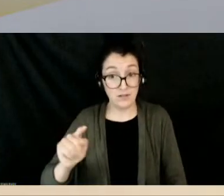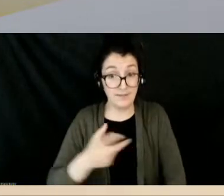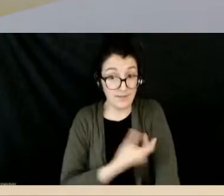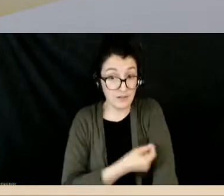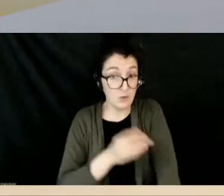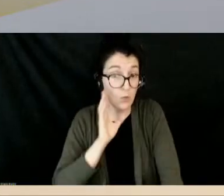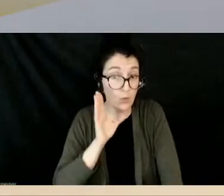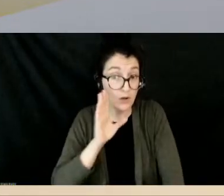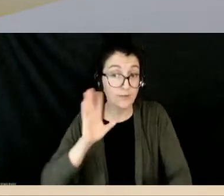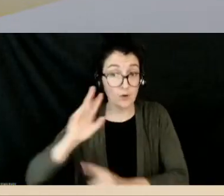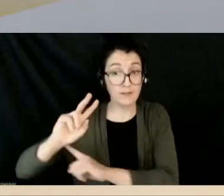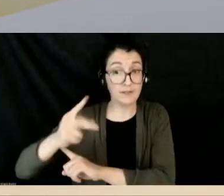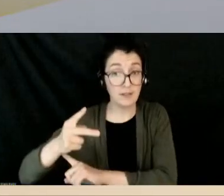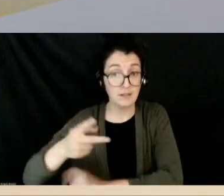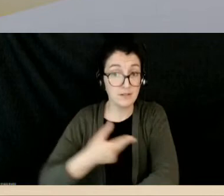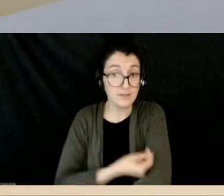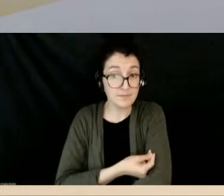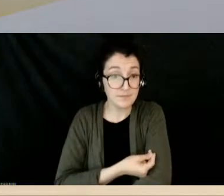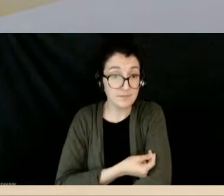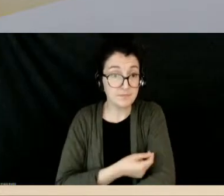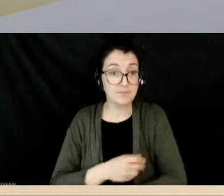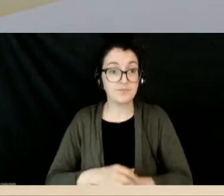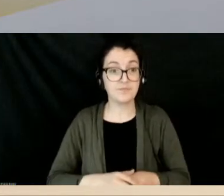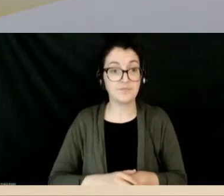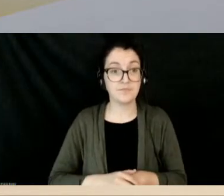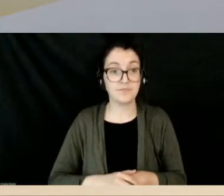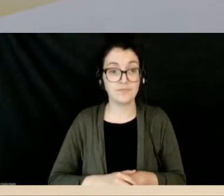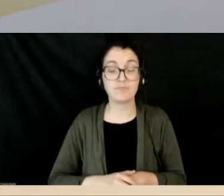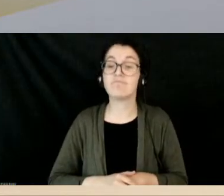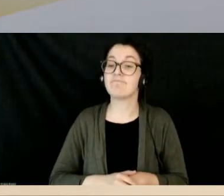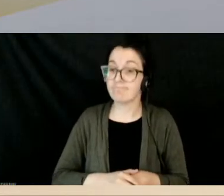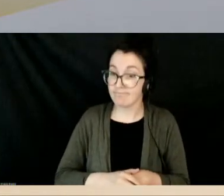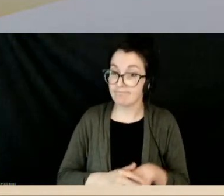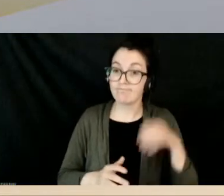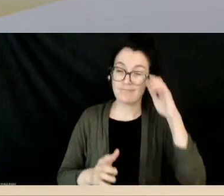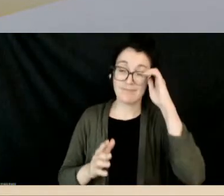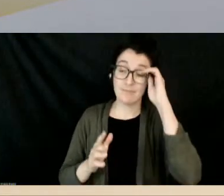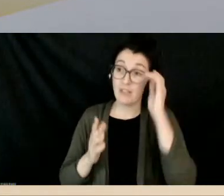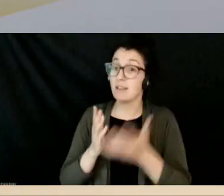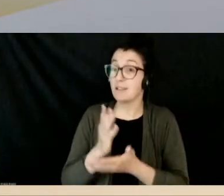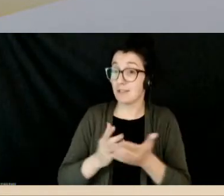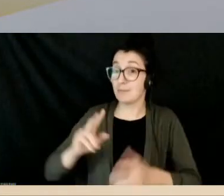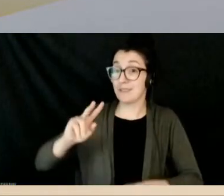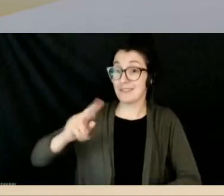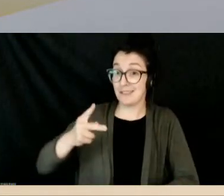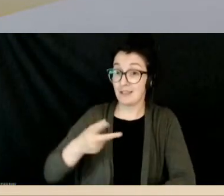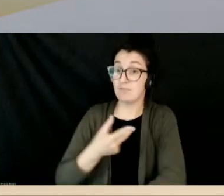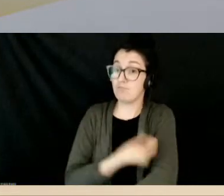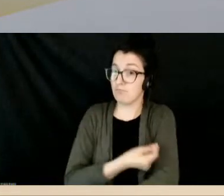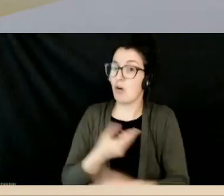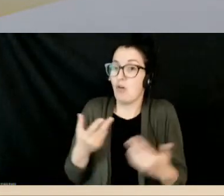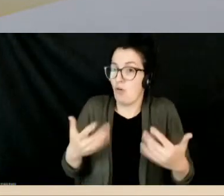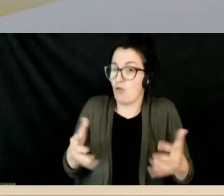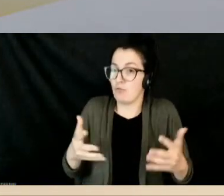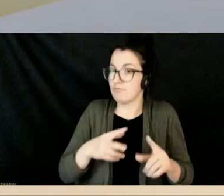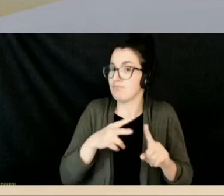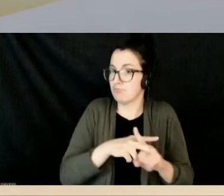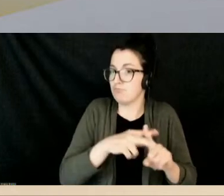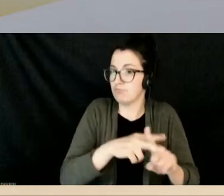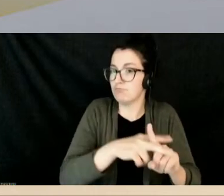So actually, the second doses have already, appointments have actually already started to be booked for many